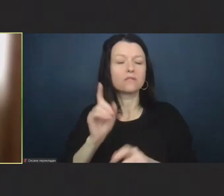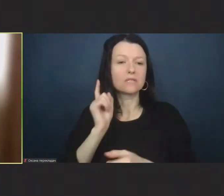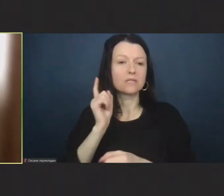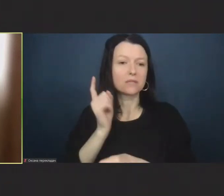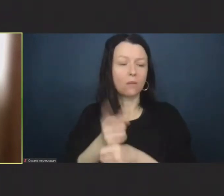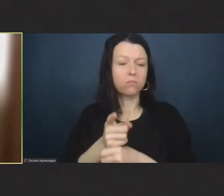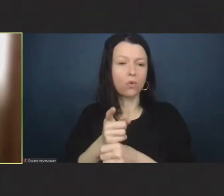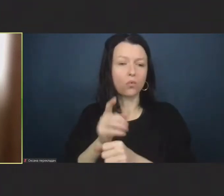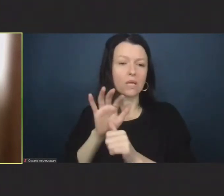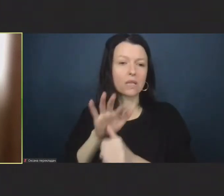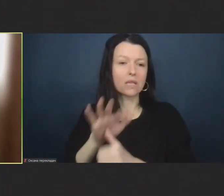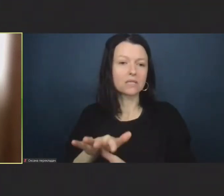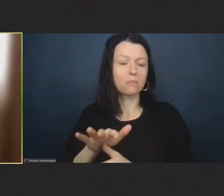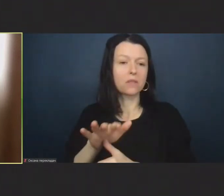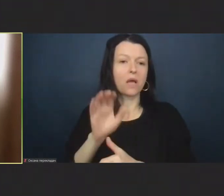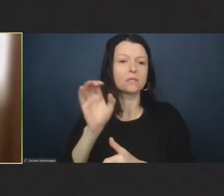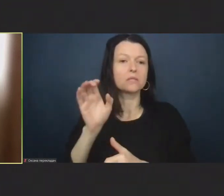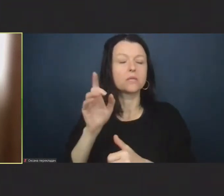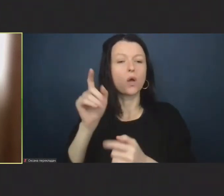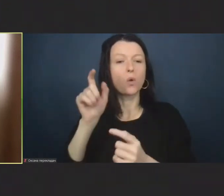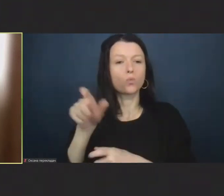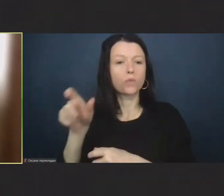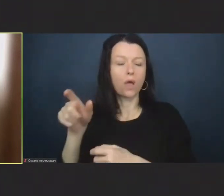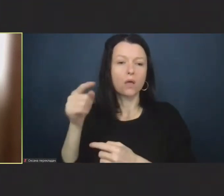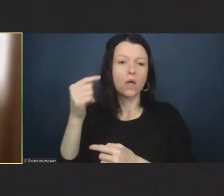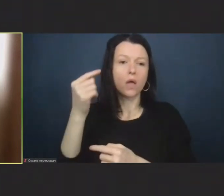on discrimination